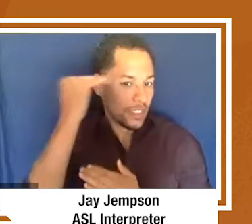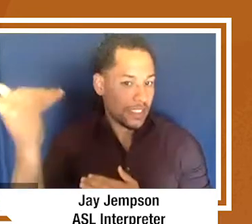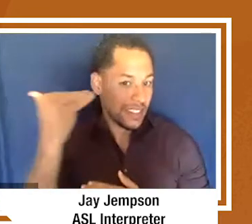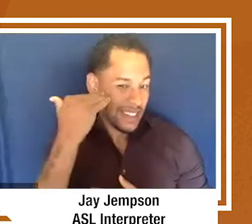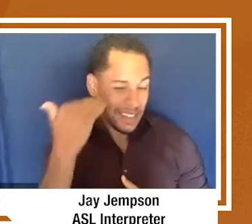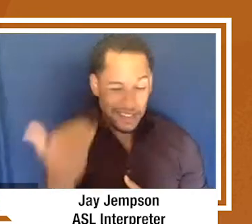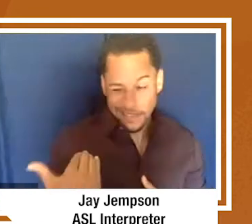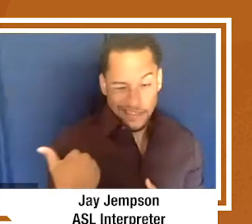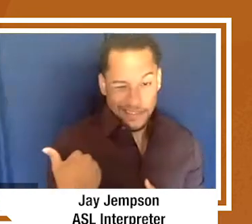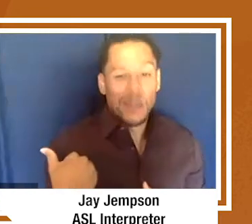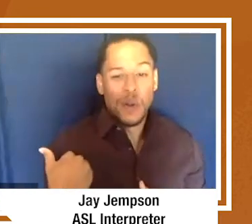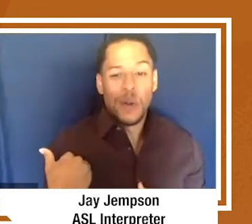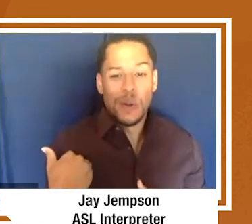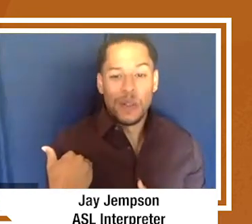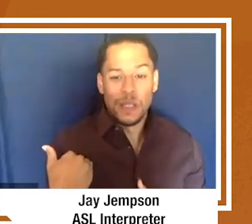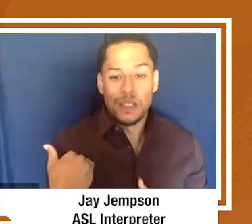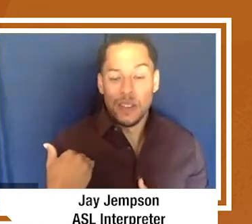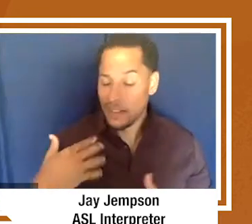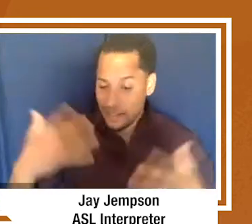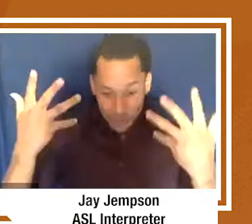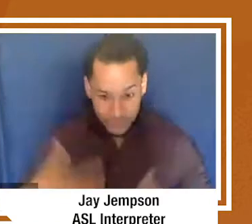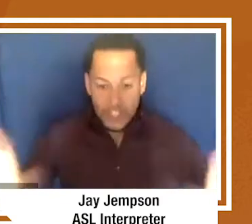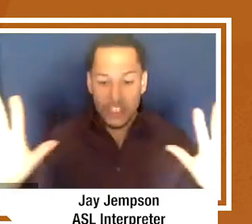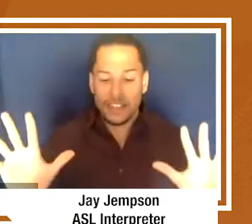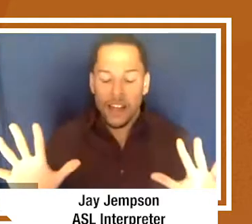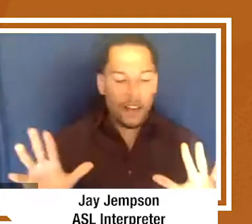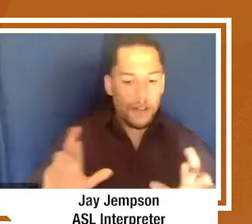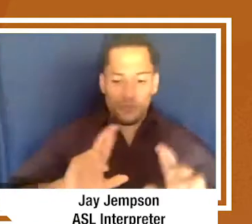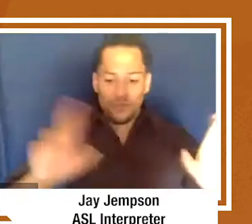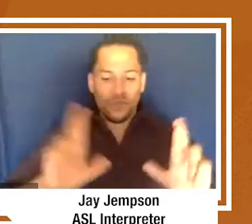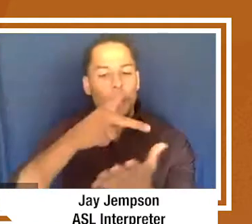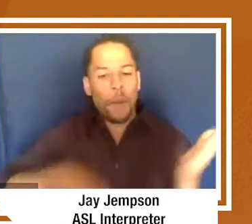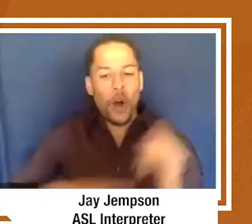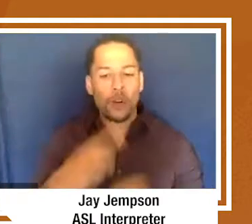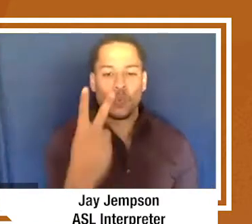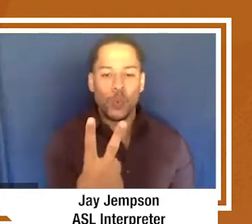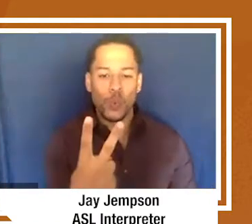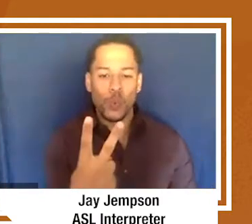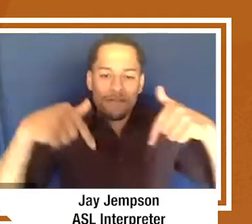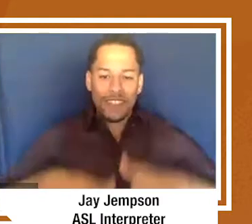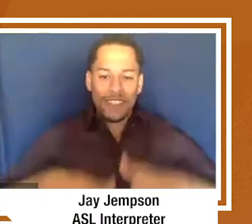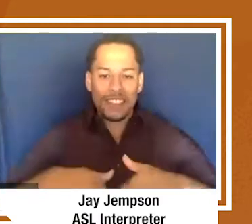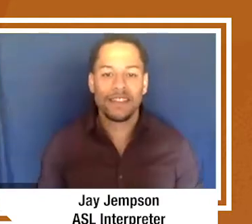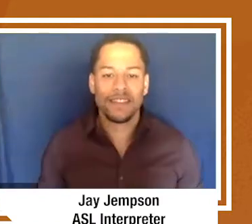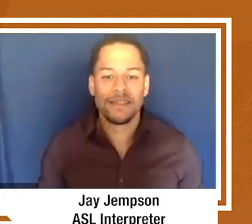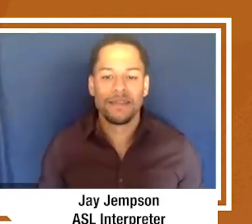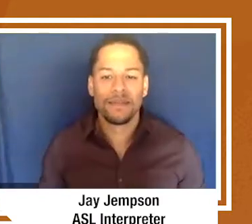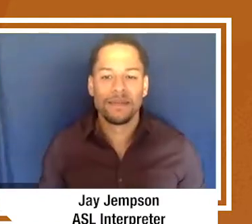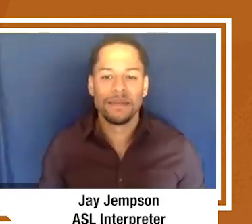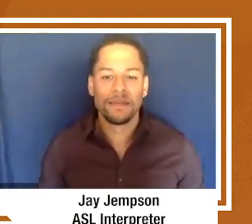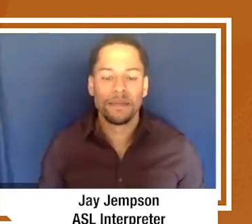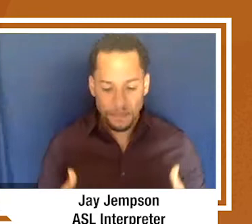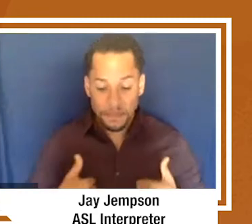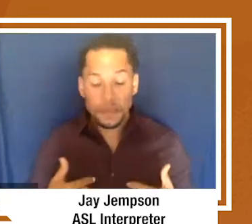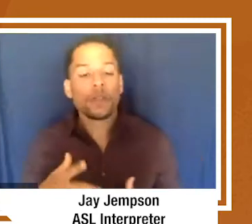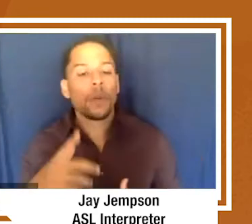you and thinking about what we're about to embark upon in this conversation. Fantastic. I thought with this season opener